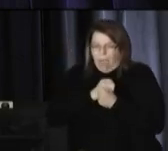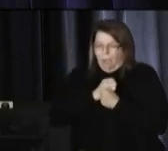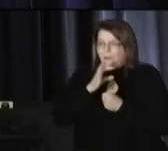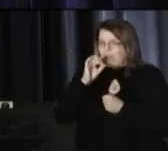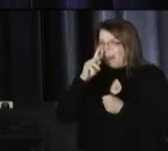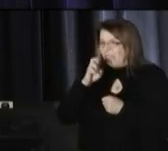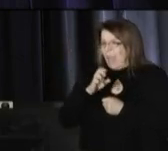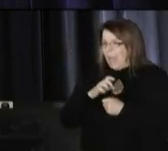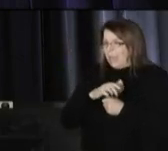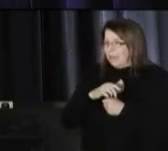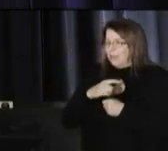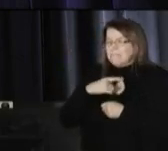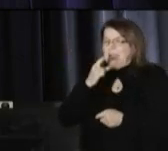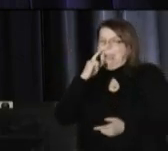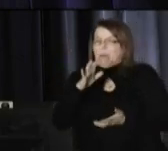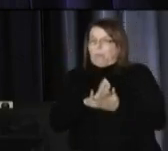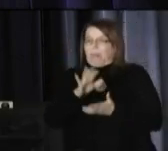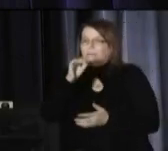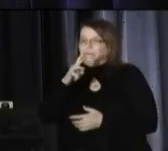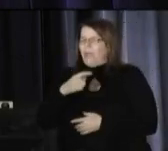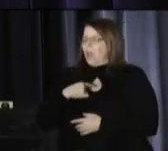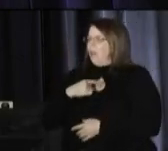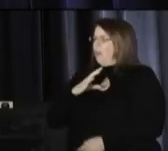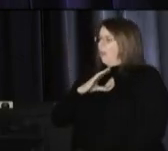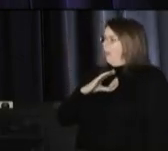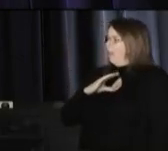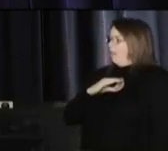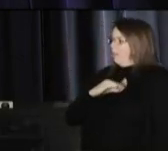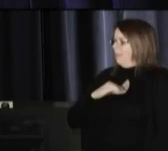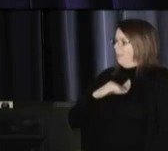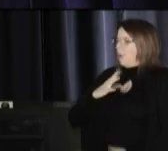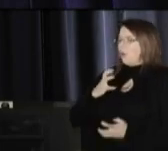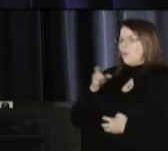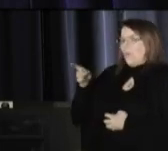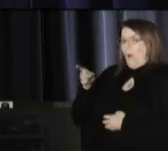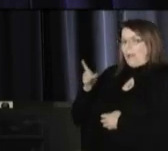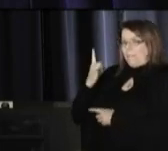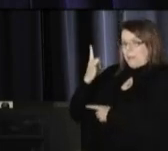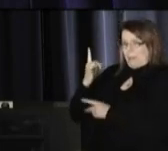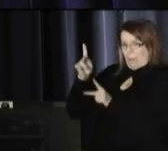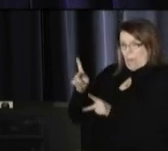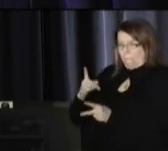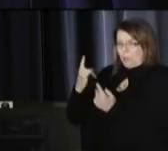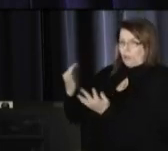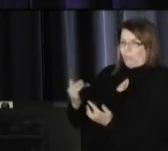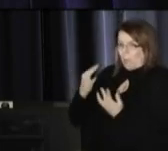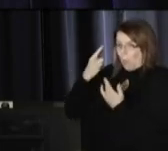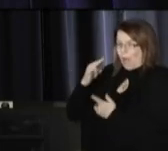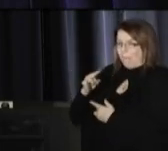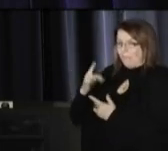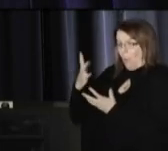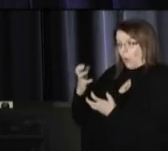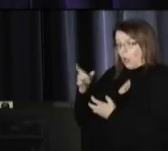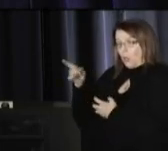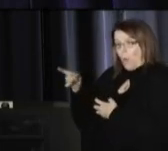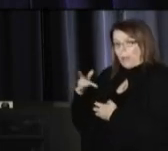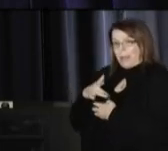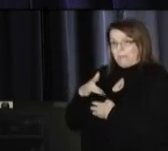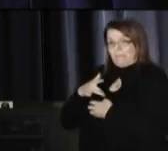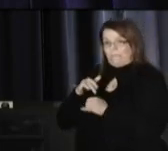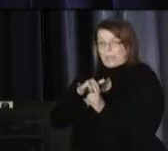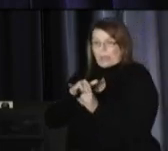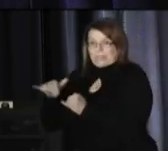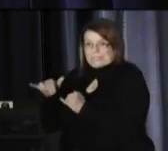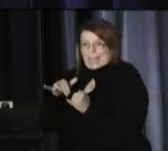You deflate a little. You want him to be the one you've been waiting for, and you want him to feel the inevitability of you